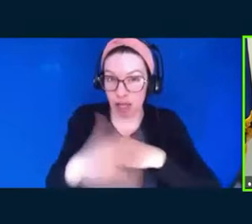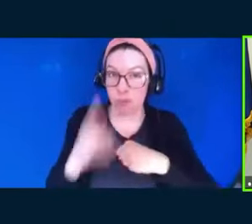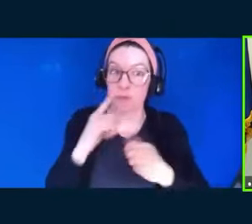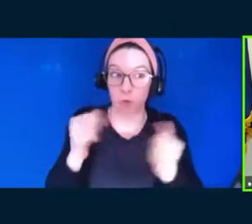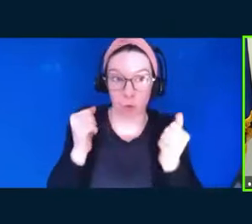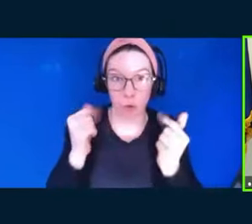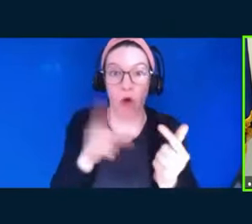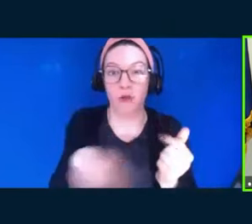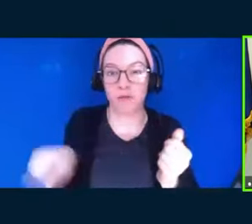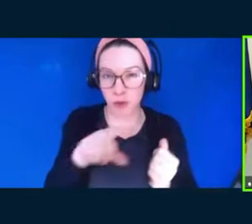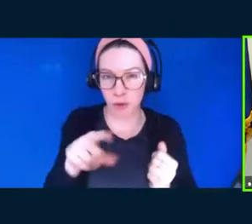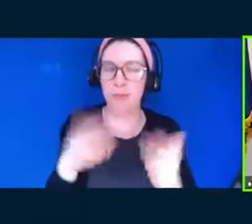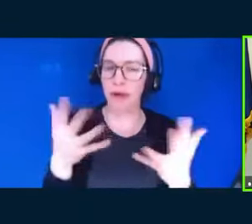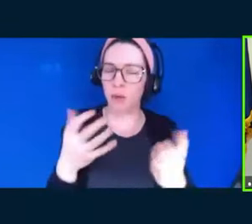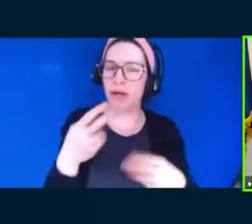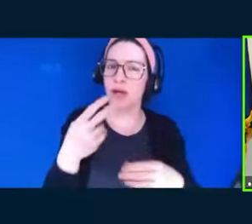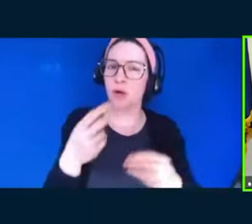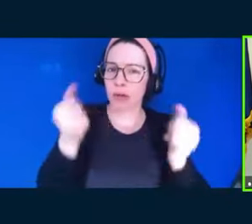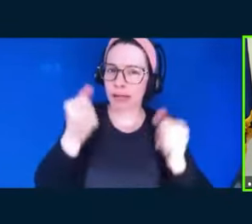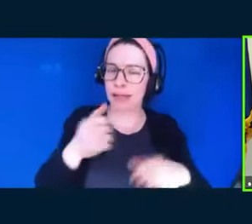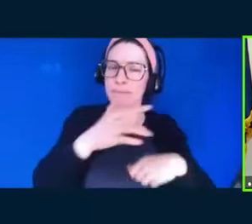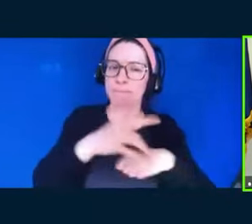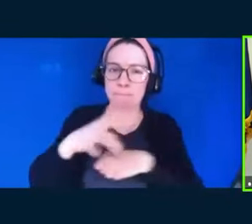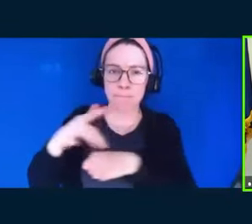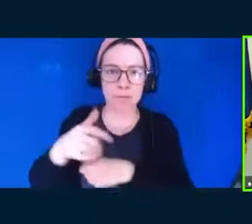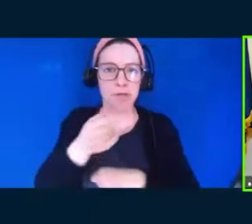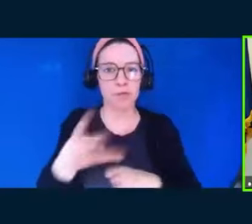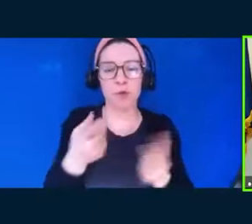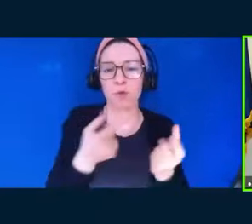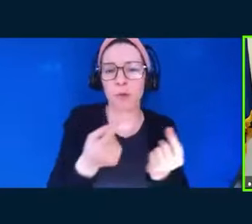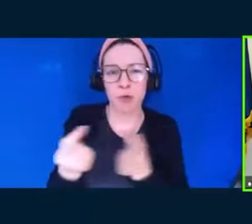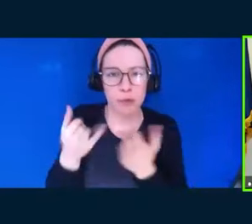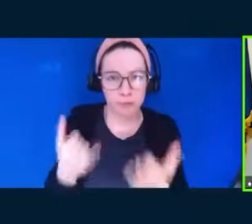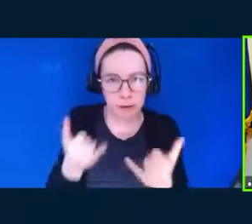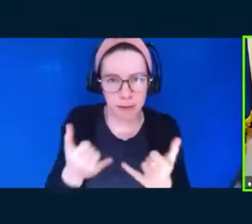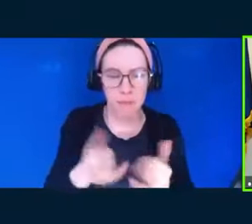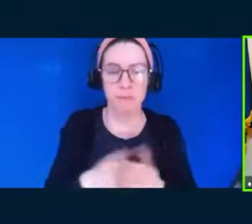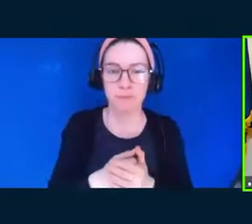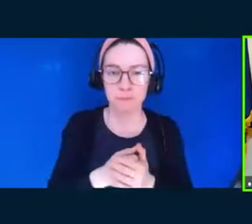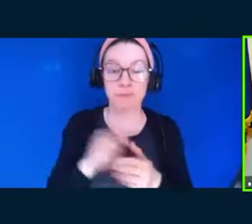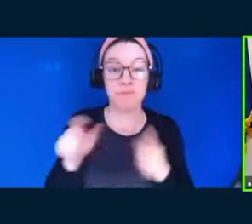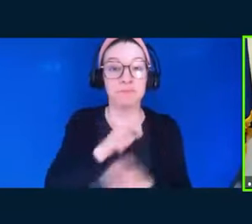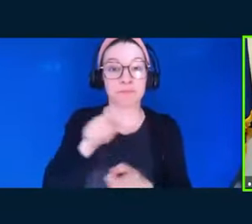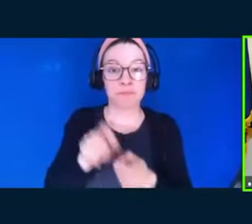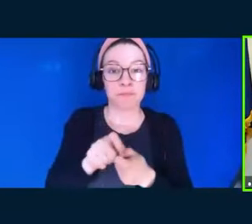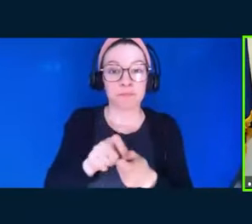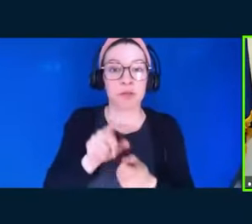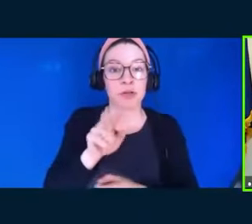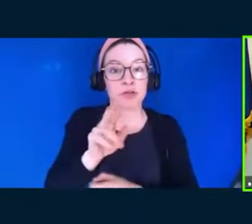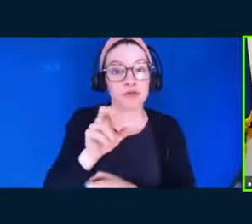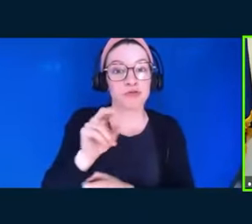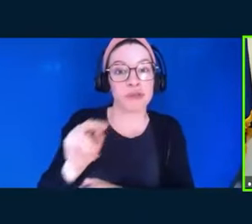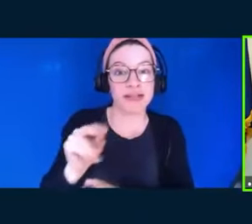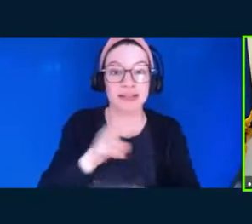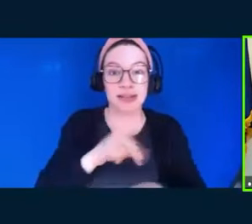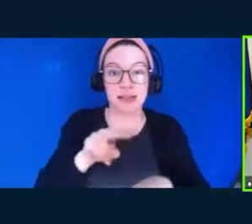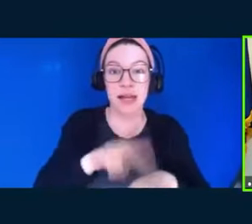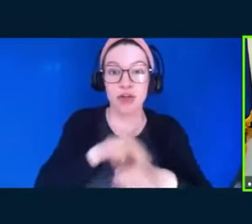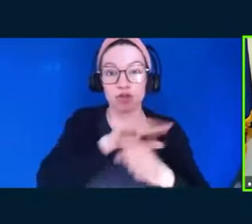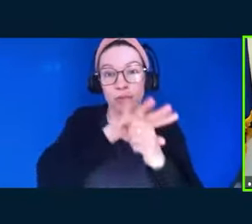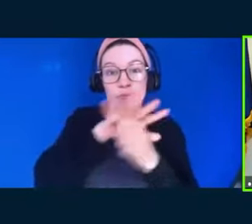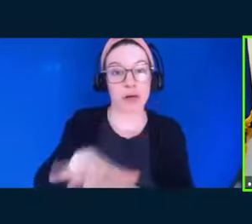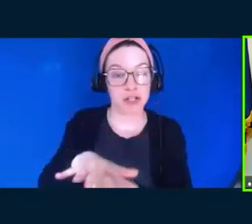out there. But I did want to just quickly highlight a few things we're working on now and the council is working on. In particular, they're working on transnational repression and how we might